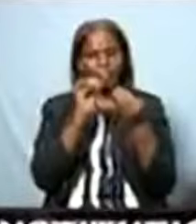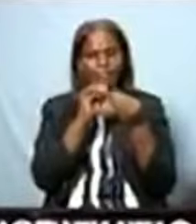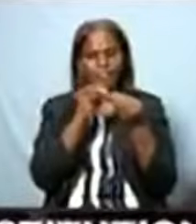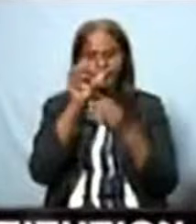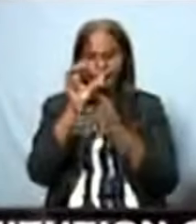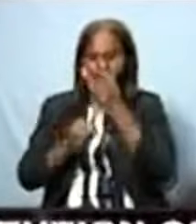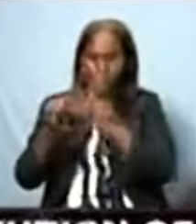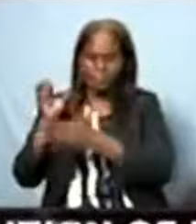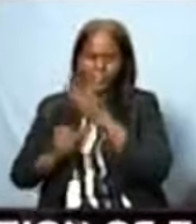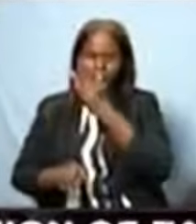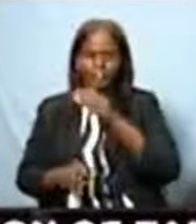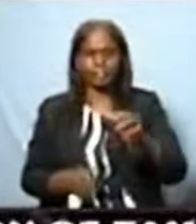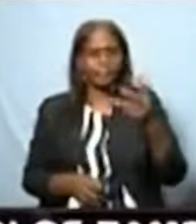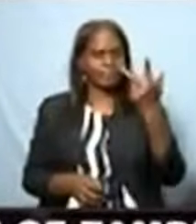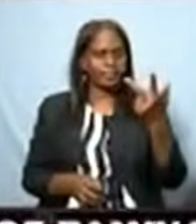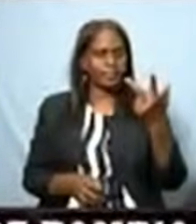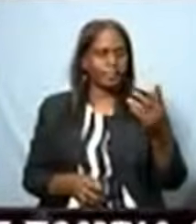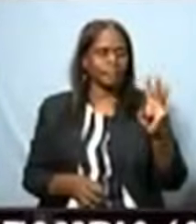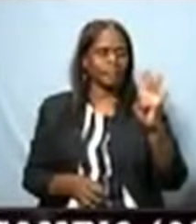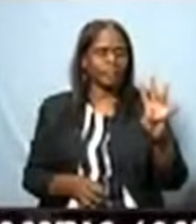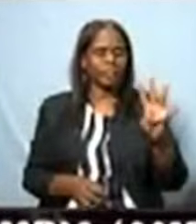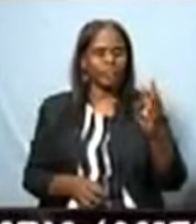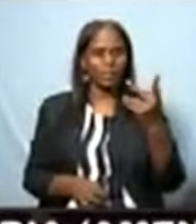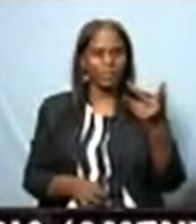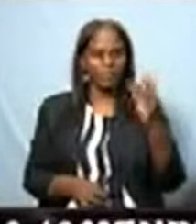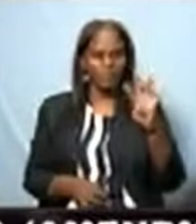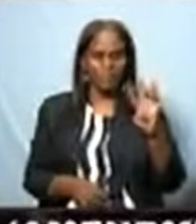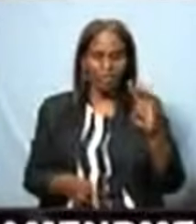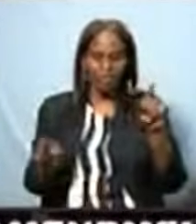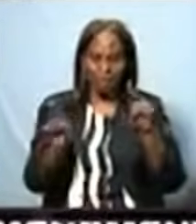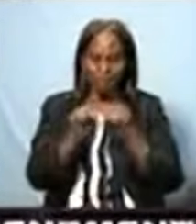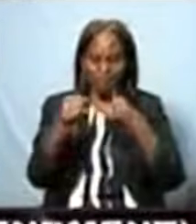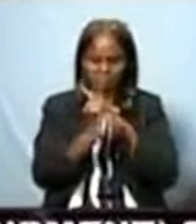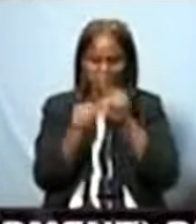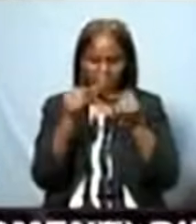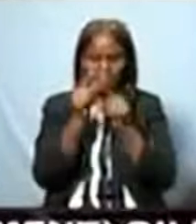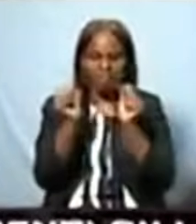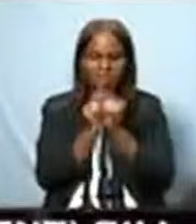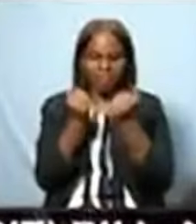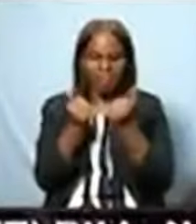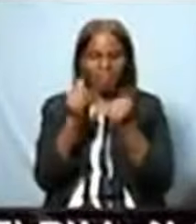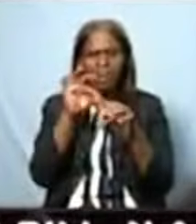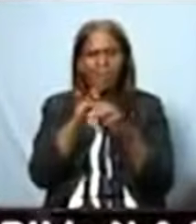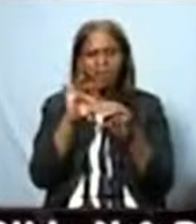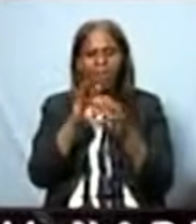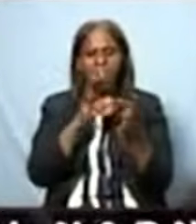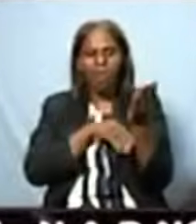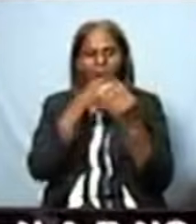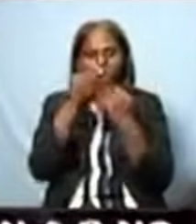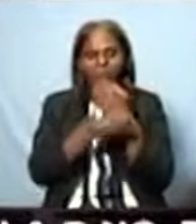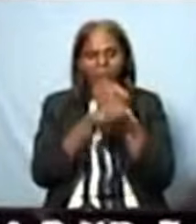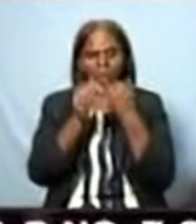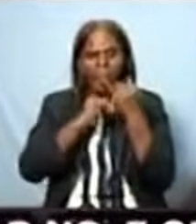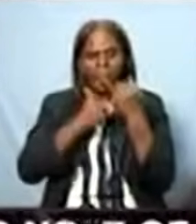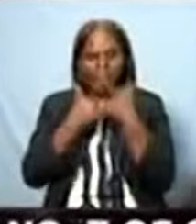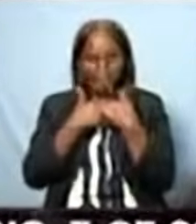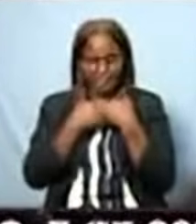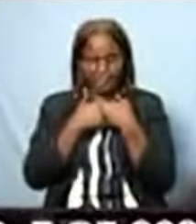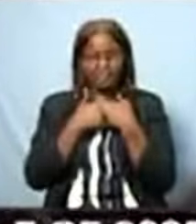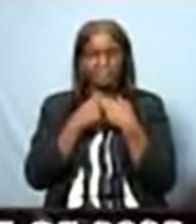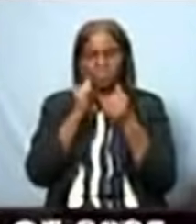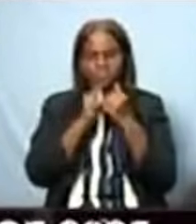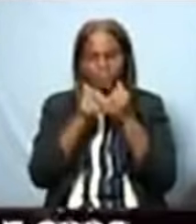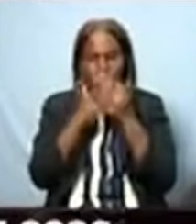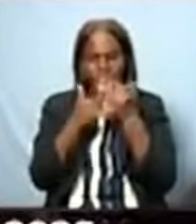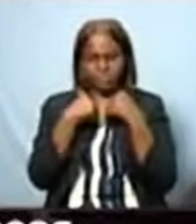clauses 3 and 4, it conflicts with the current electoral calendar. We have an electoral calendar which